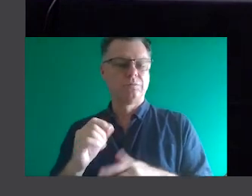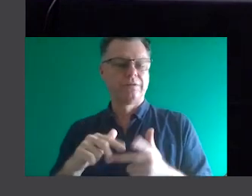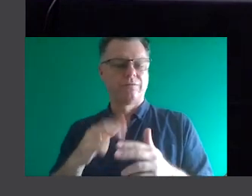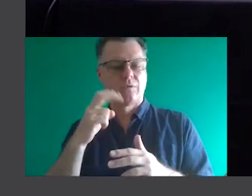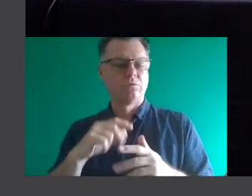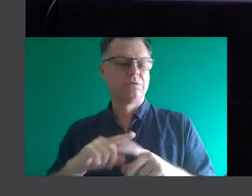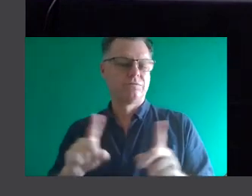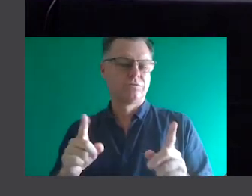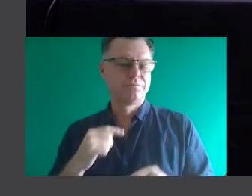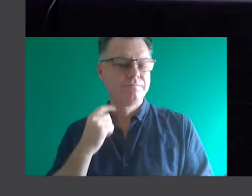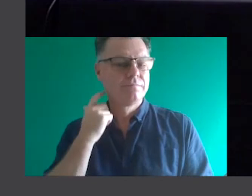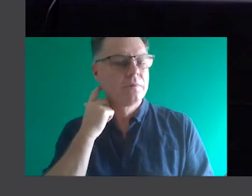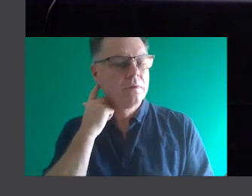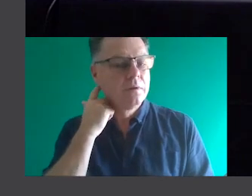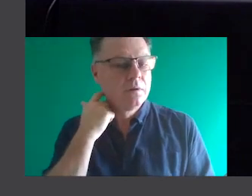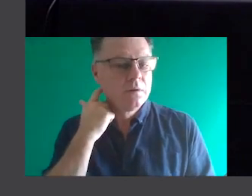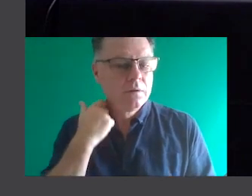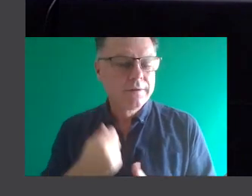the latest version of Zoom.